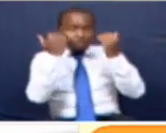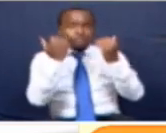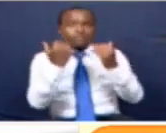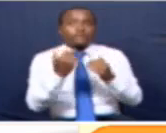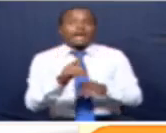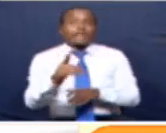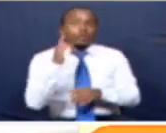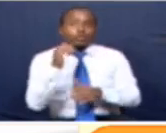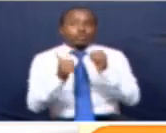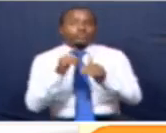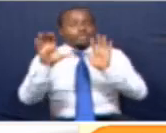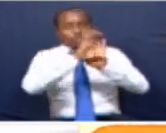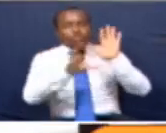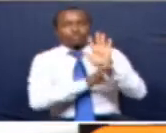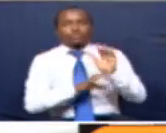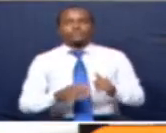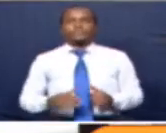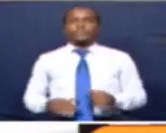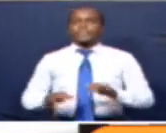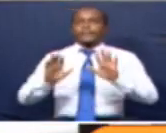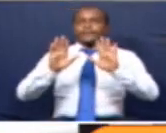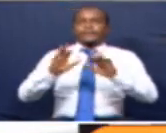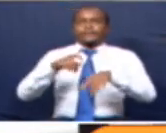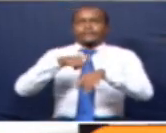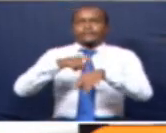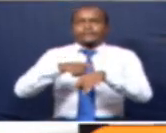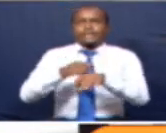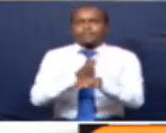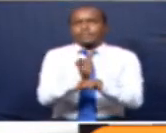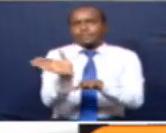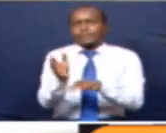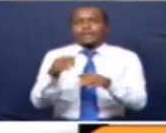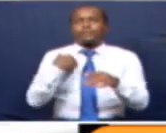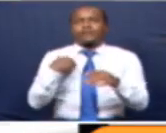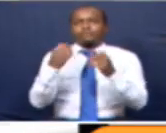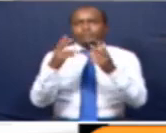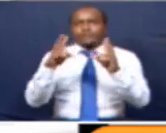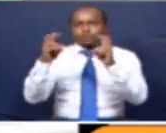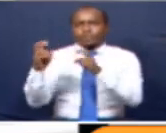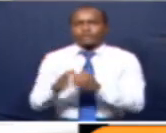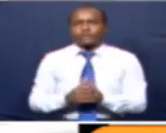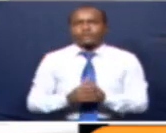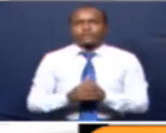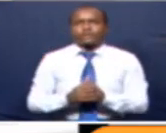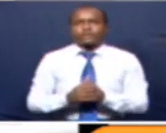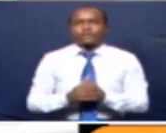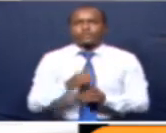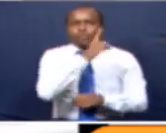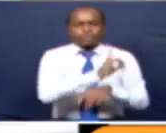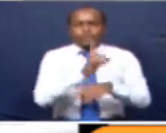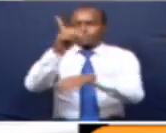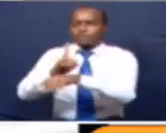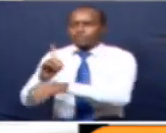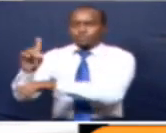laws that are constitutional. Okay, fair enough. We're running out of time, and we've got a trio of topics, but so just a minute each if you would to comment